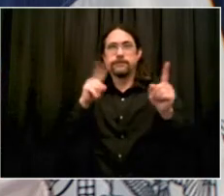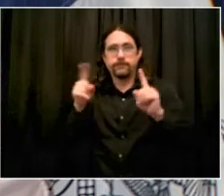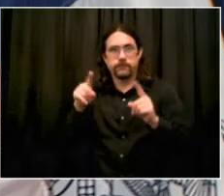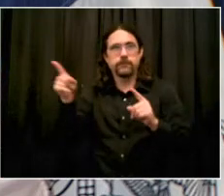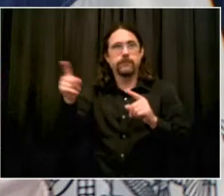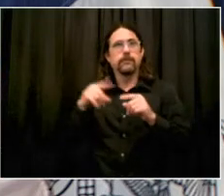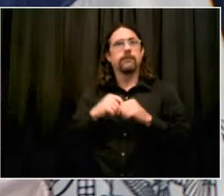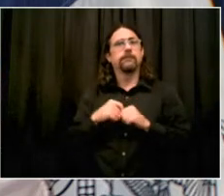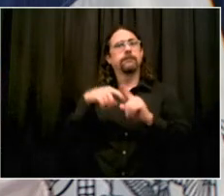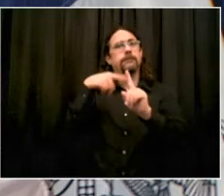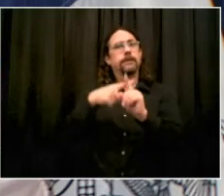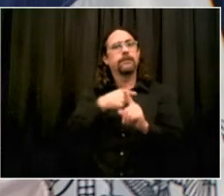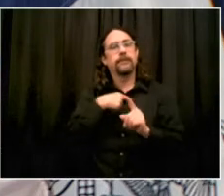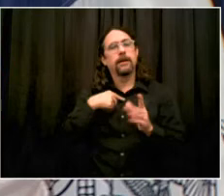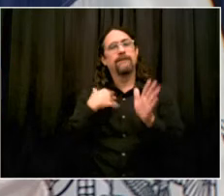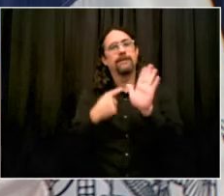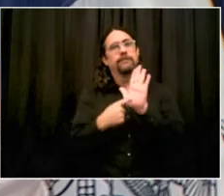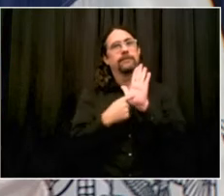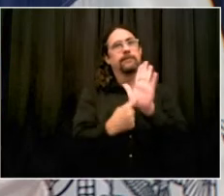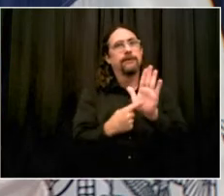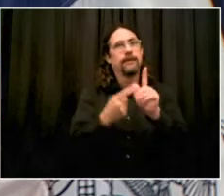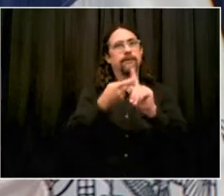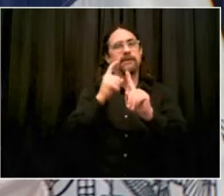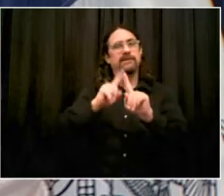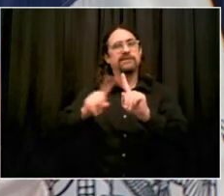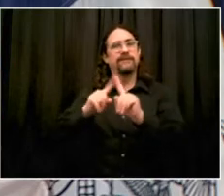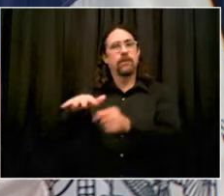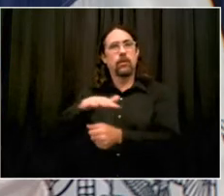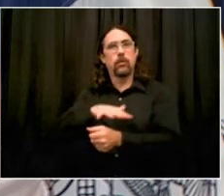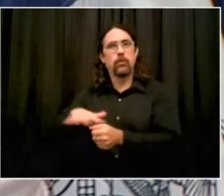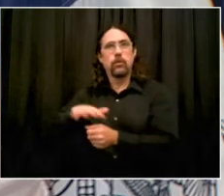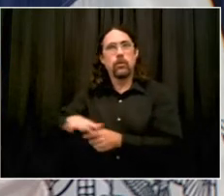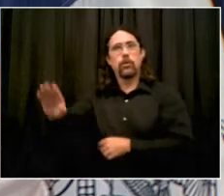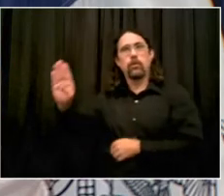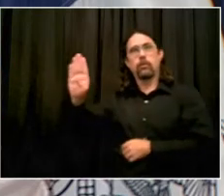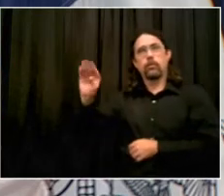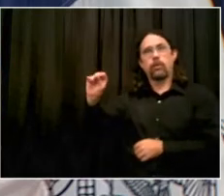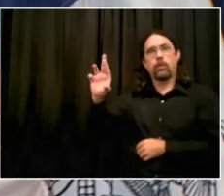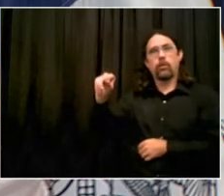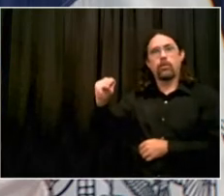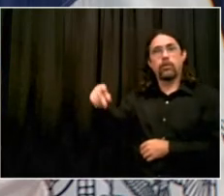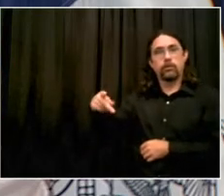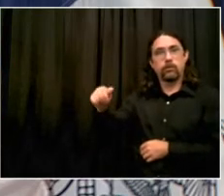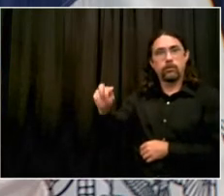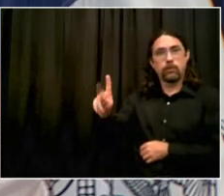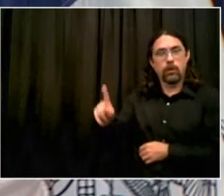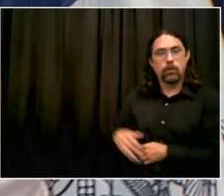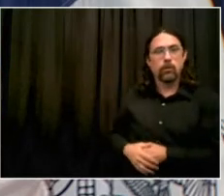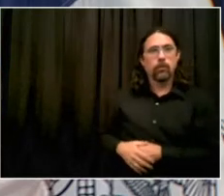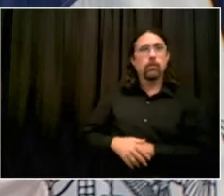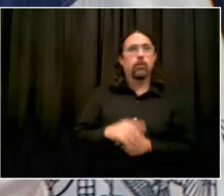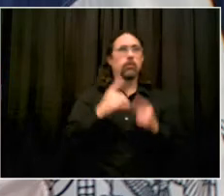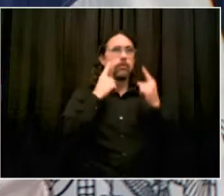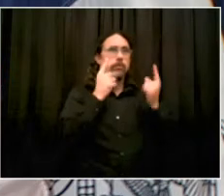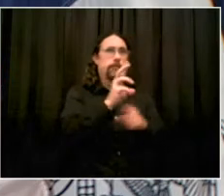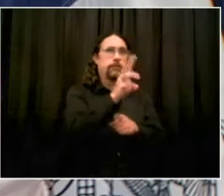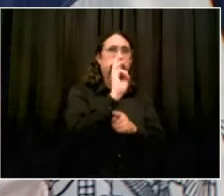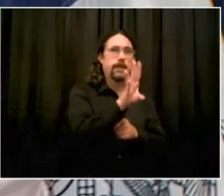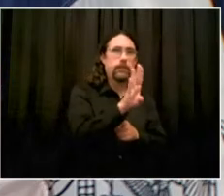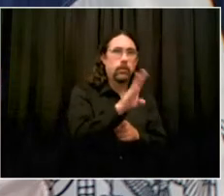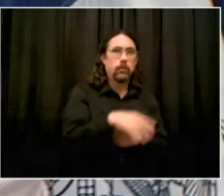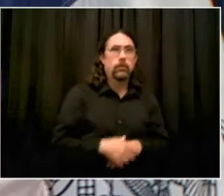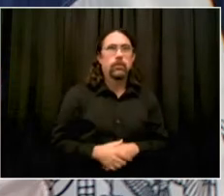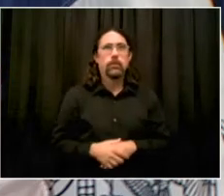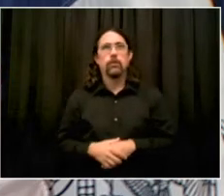Williamsburg. I know folks have been involved over the last week from the Satmar community, the Bobov community, the Lubavitcher community, among many